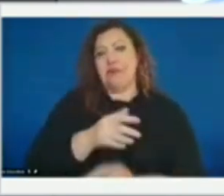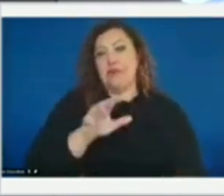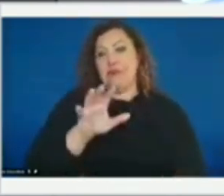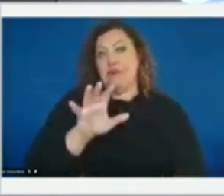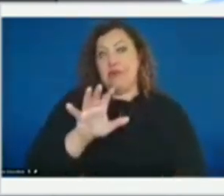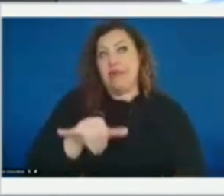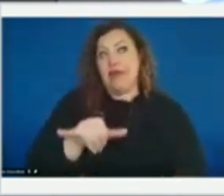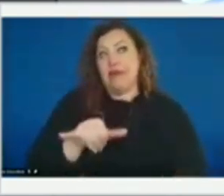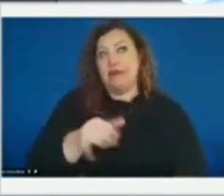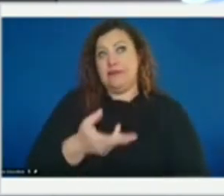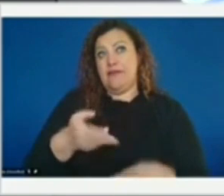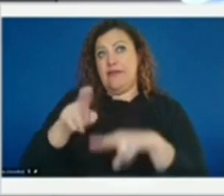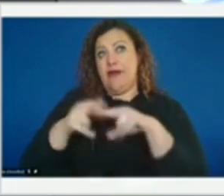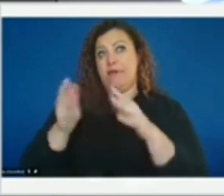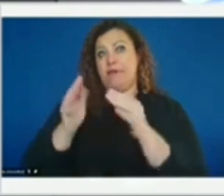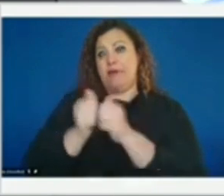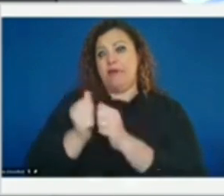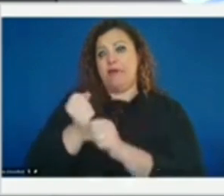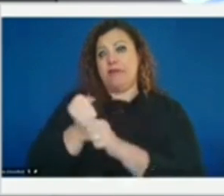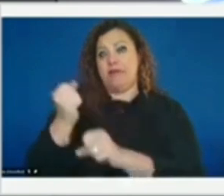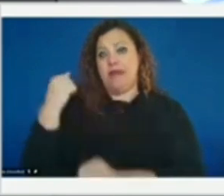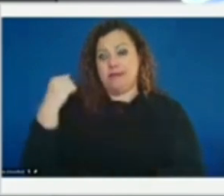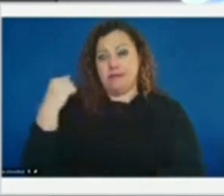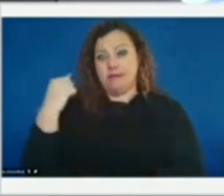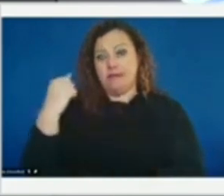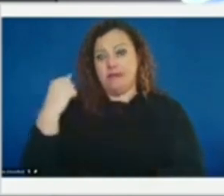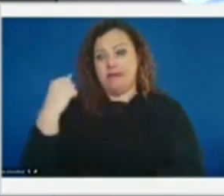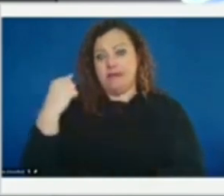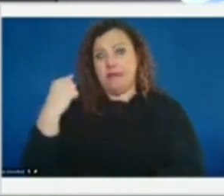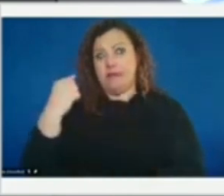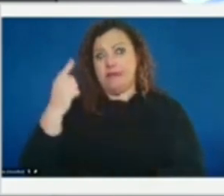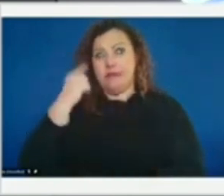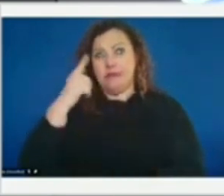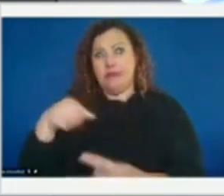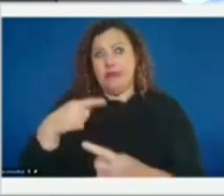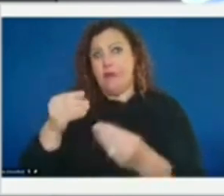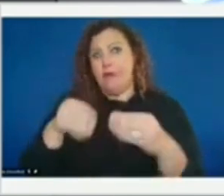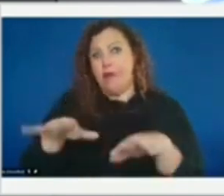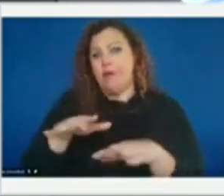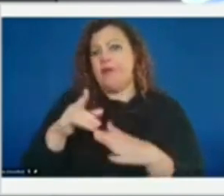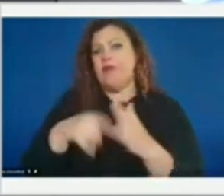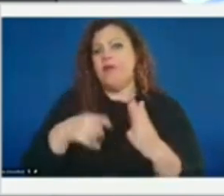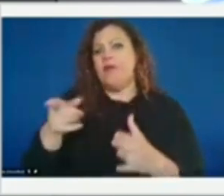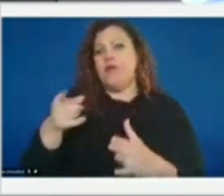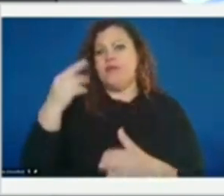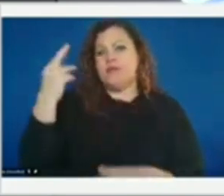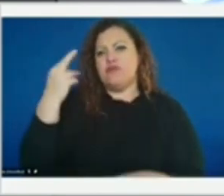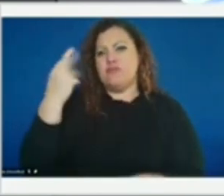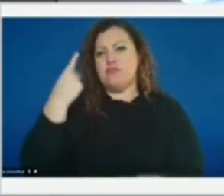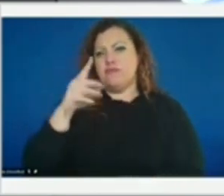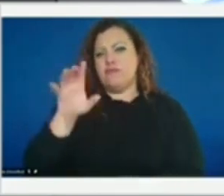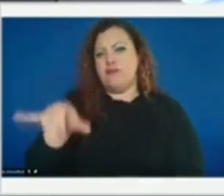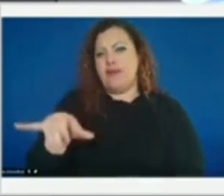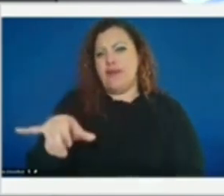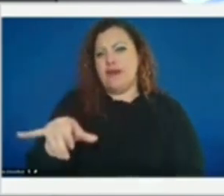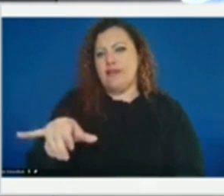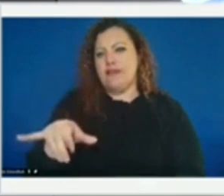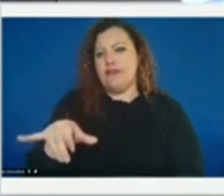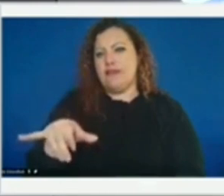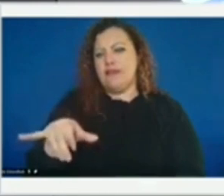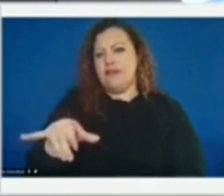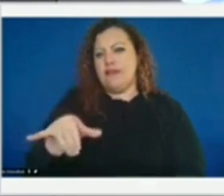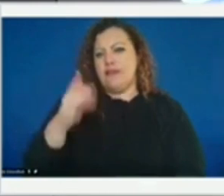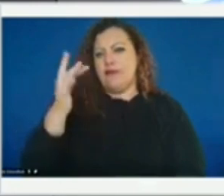You also said the majority of these guns are stolen property. That's correct. What do you make of that? How do what does it mean for the community that many more guns were taken